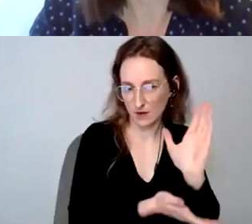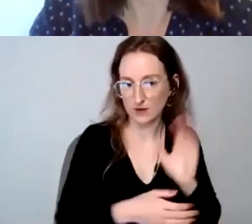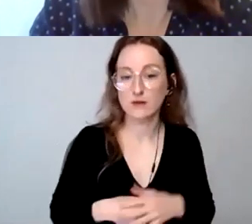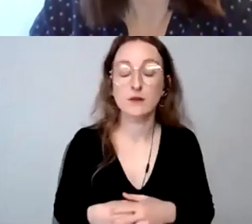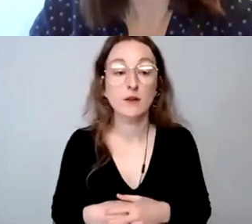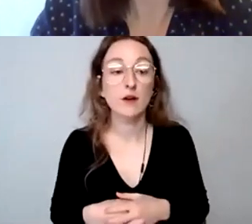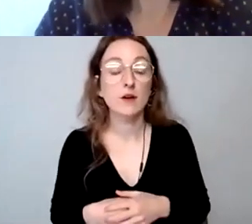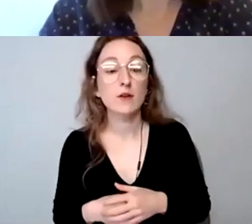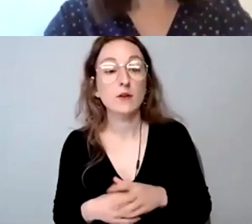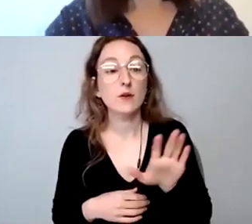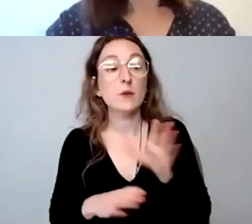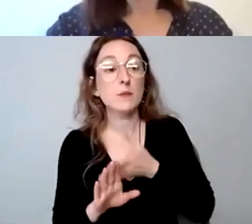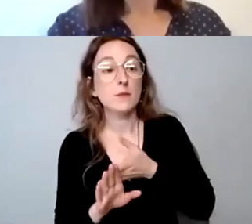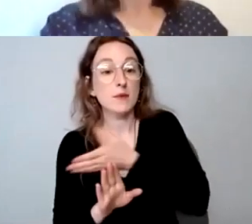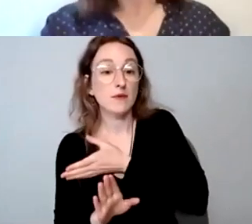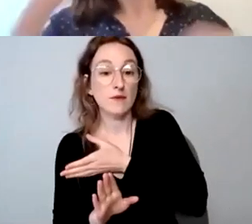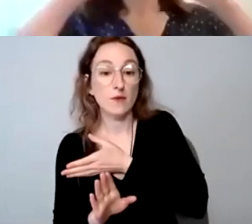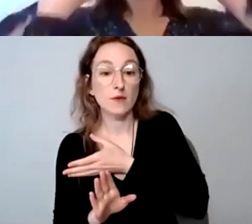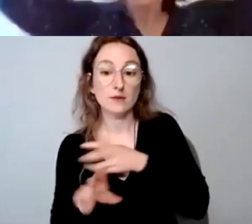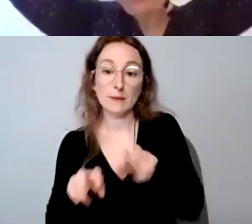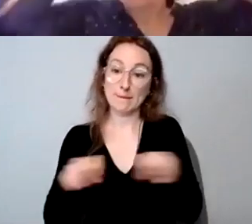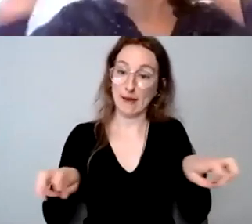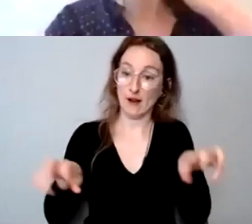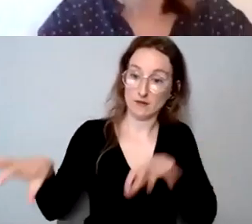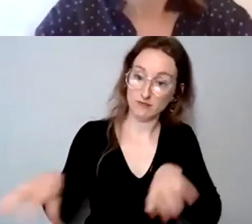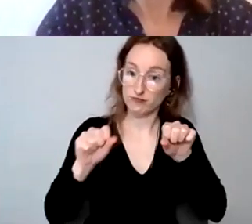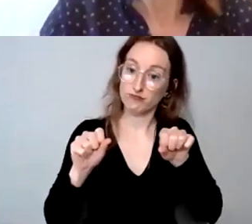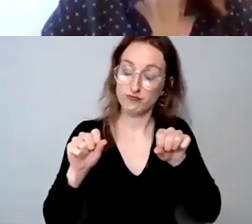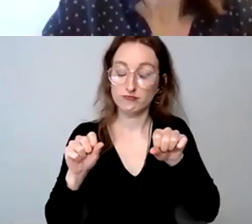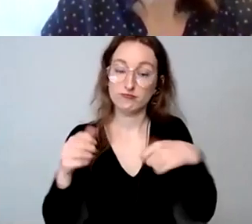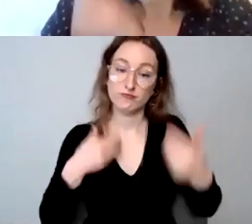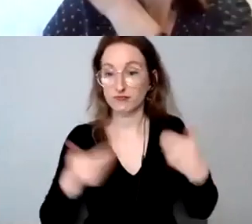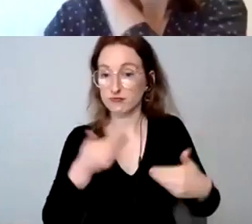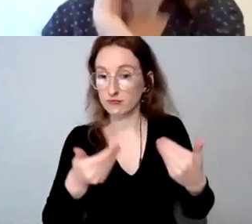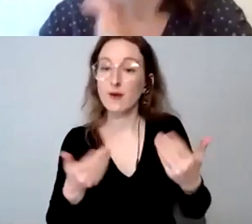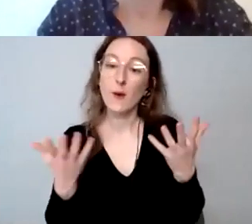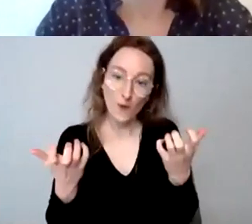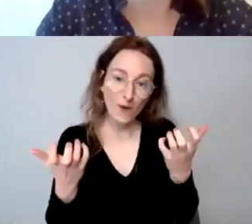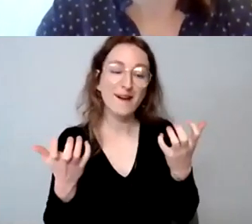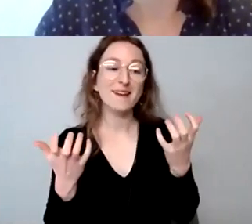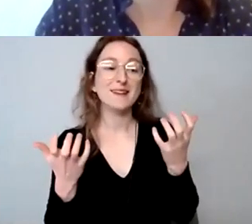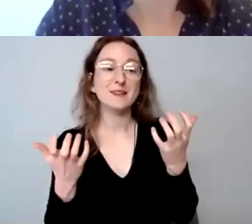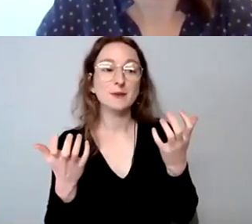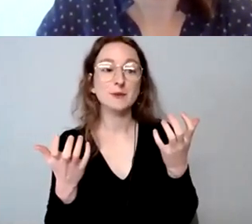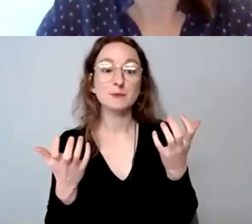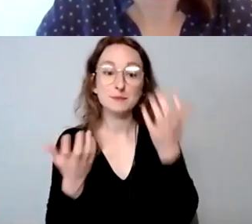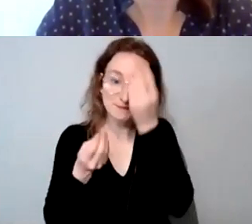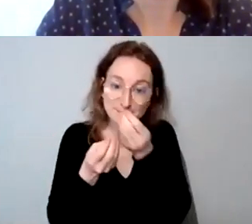Before we have our panelists introduced today, I want to say that this